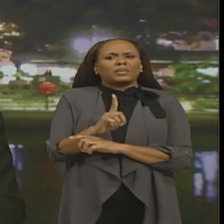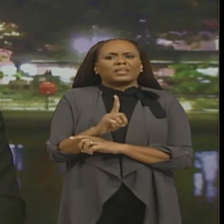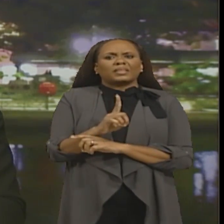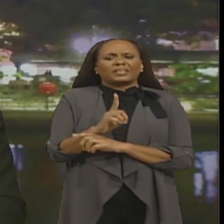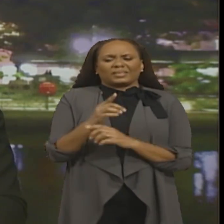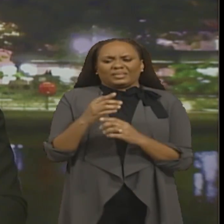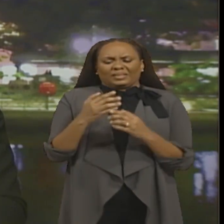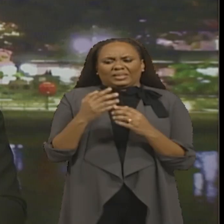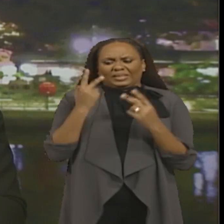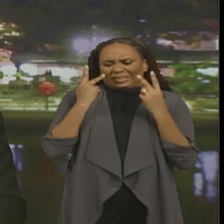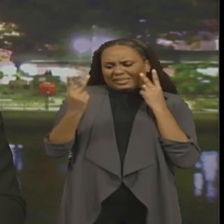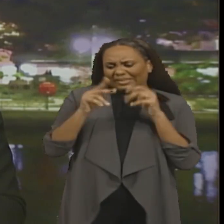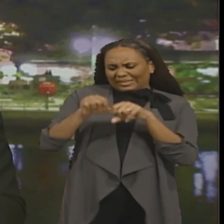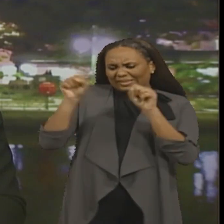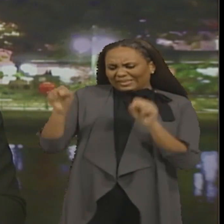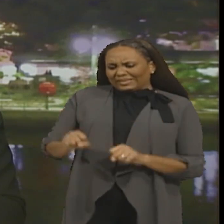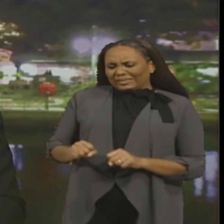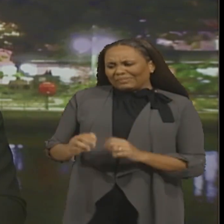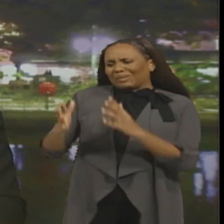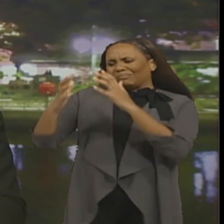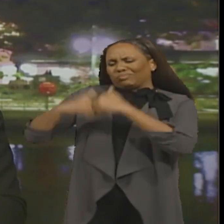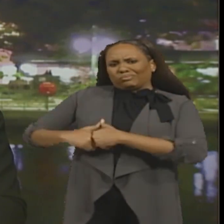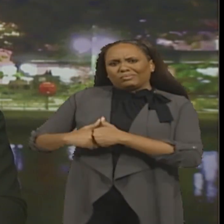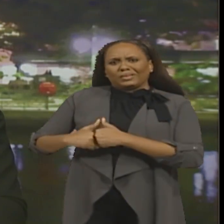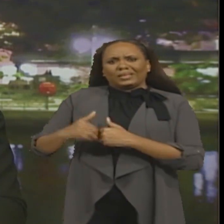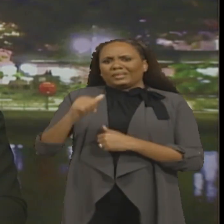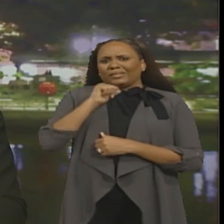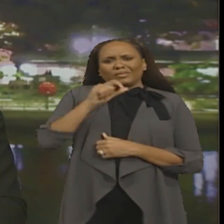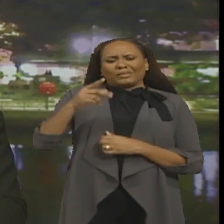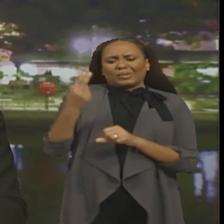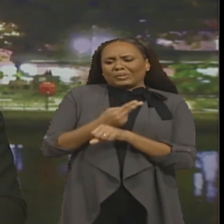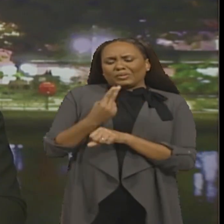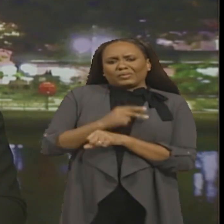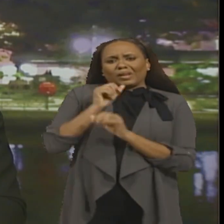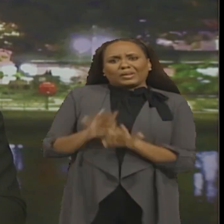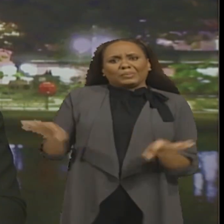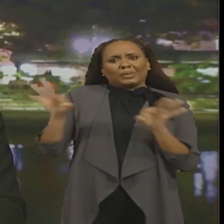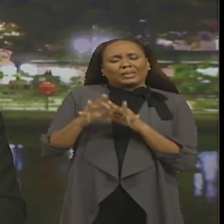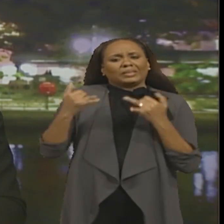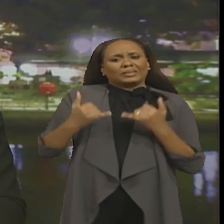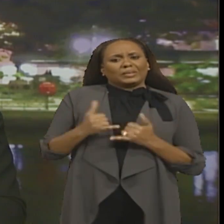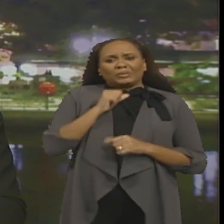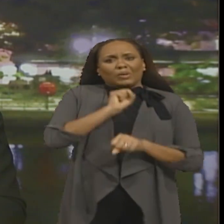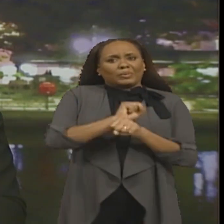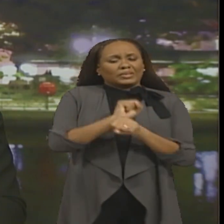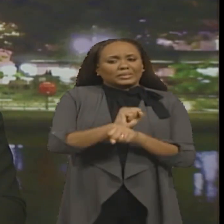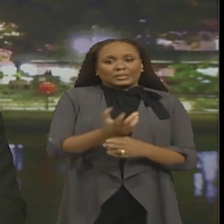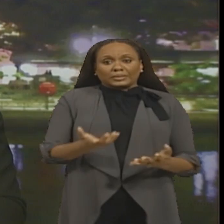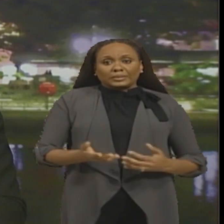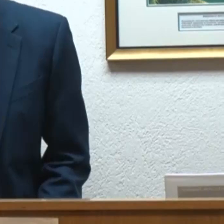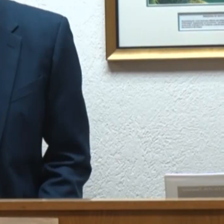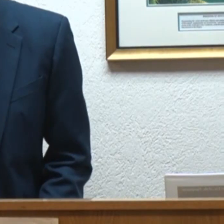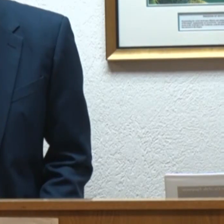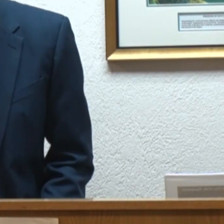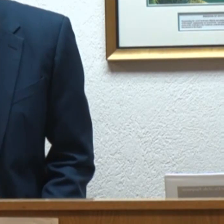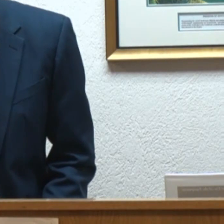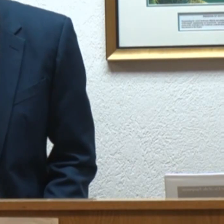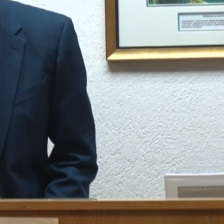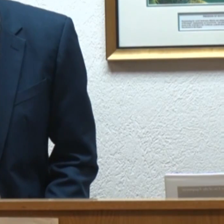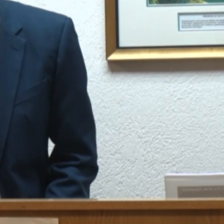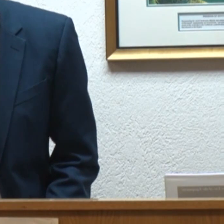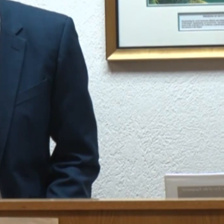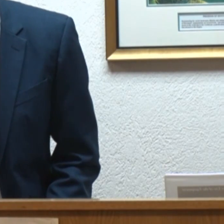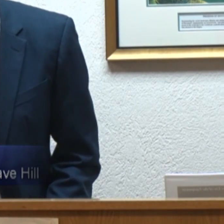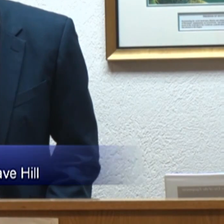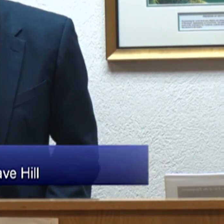systems, he says, that are not only well entrenched, but no longer useful. We are so accustomed to doing things with the